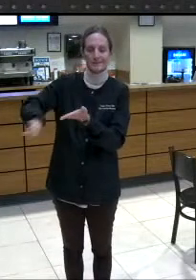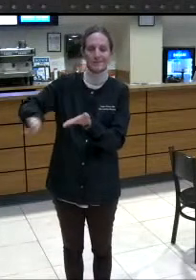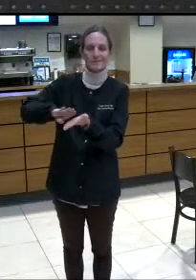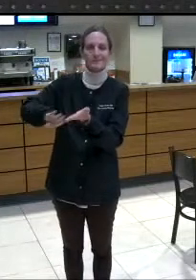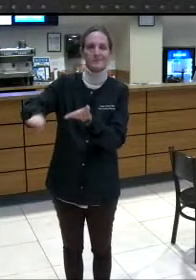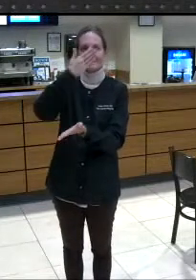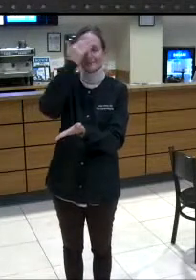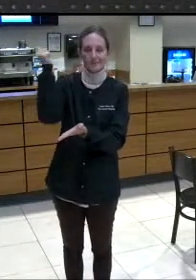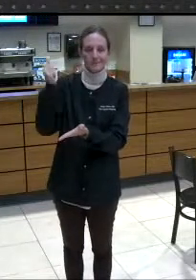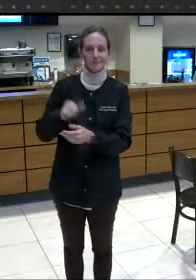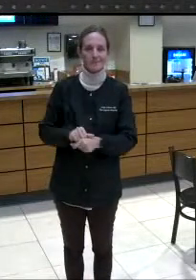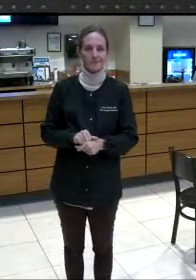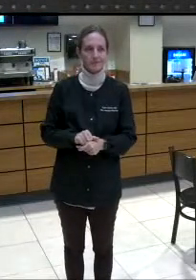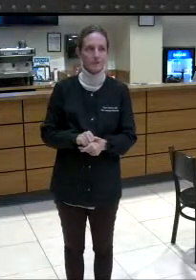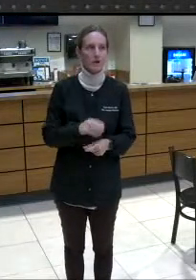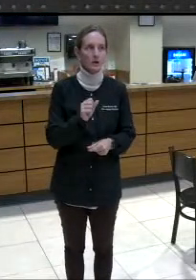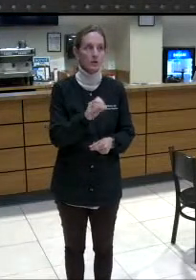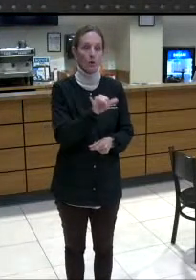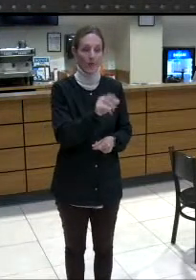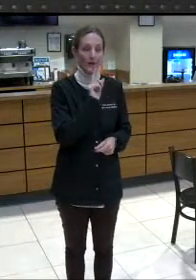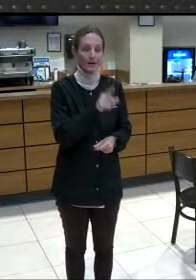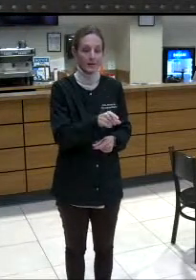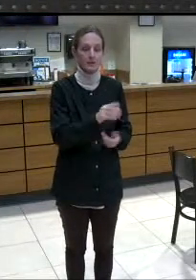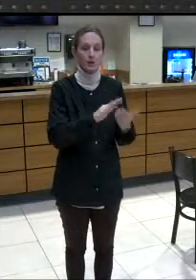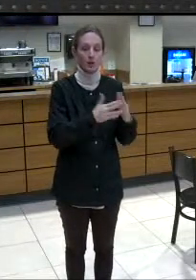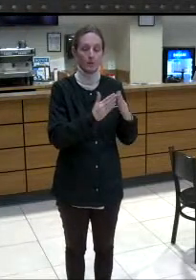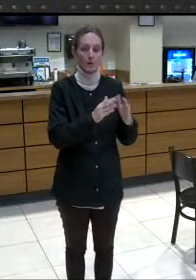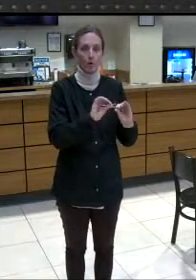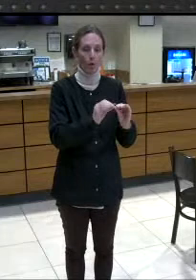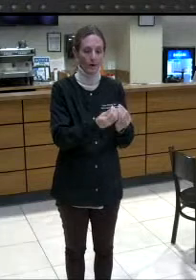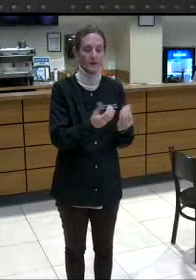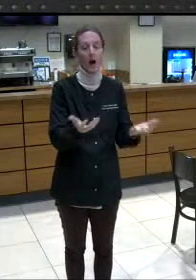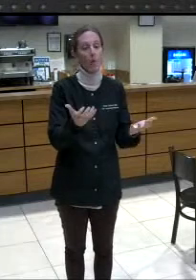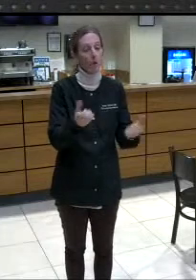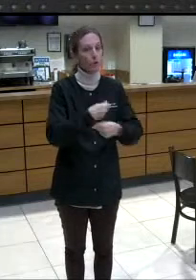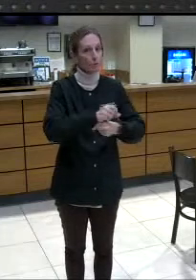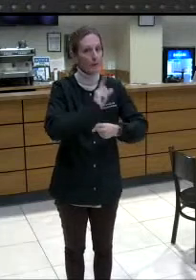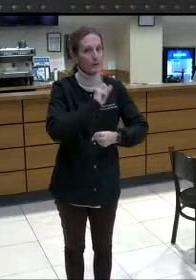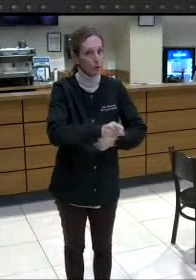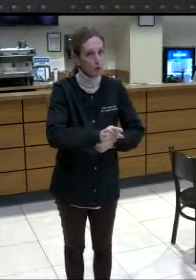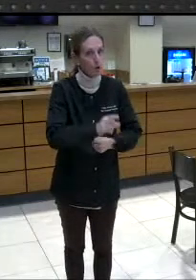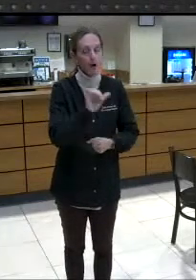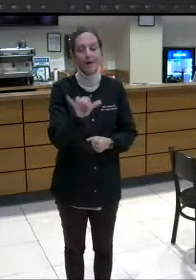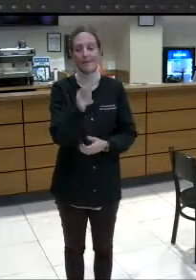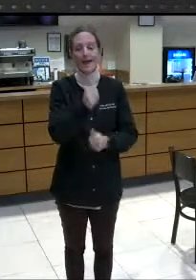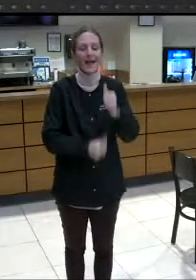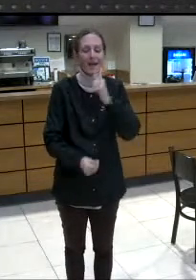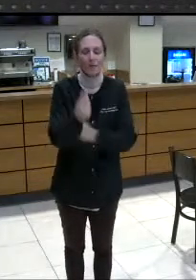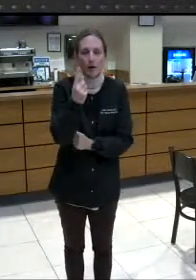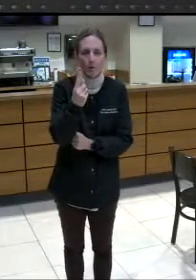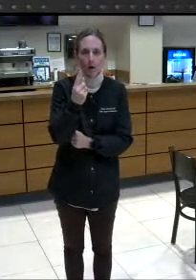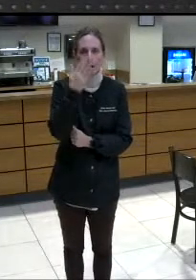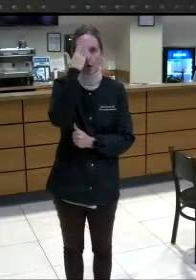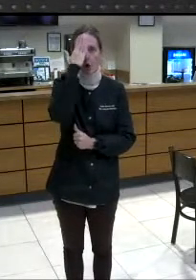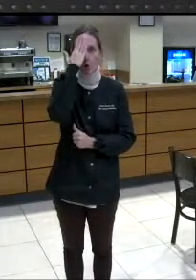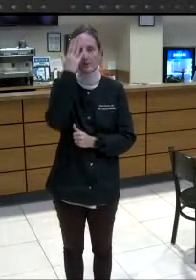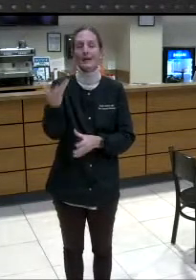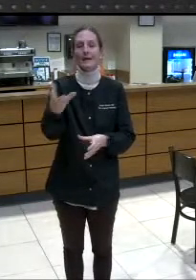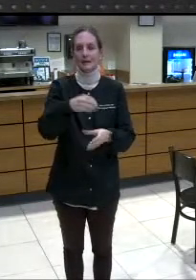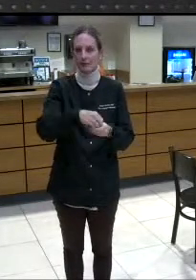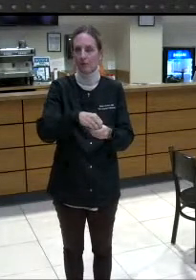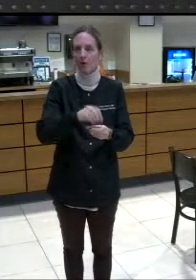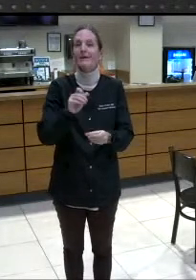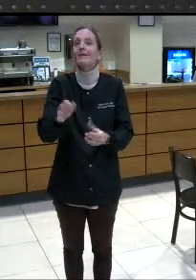week, that is a community organization. So I just want to make sure that everyone is in the loop who wants to be.